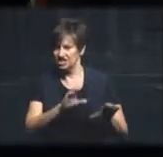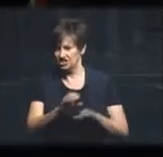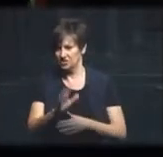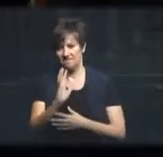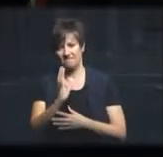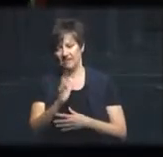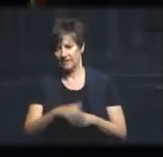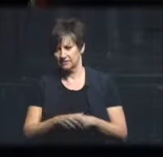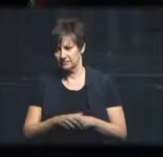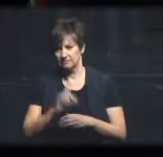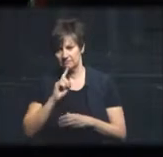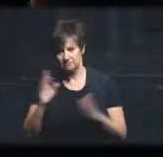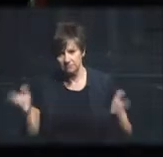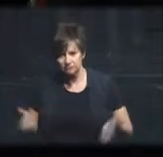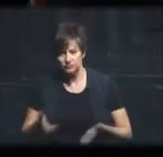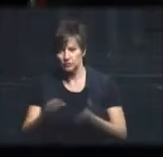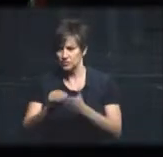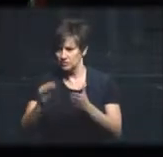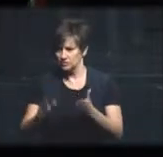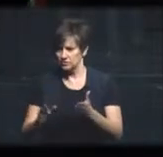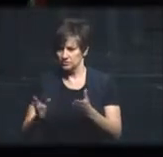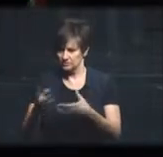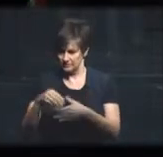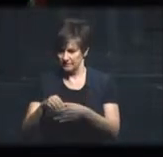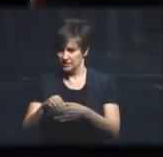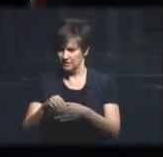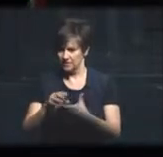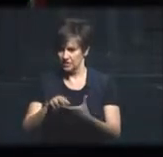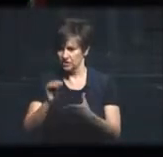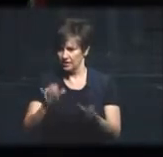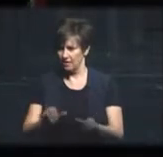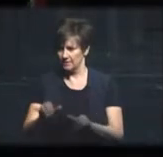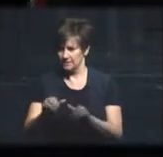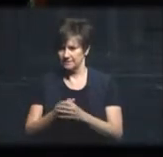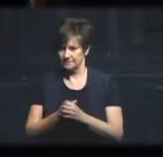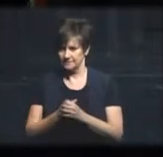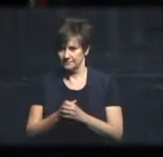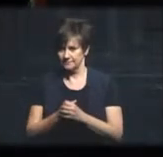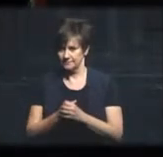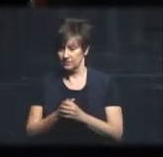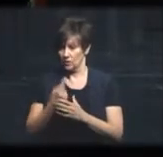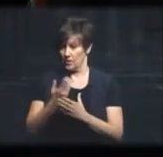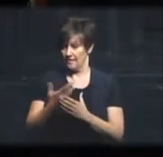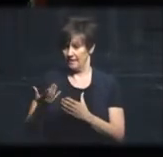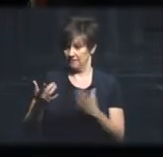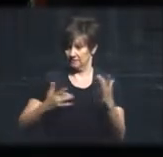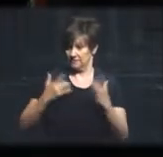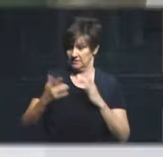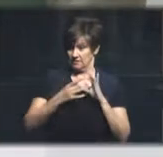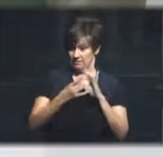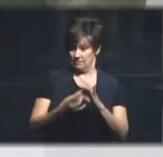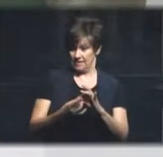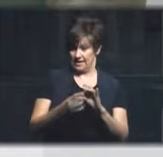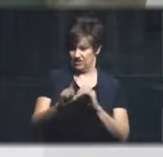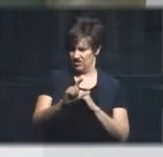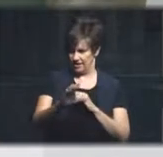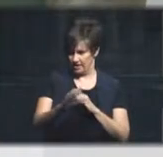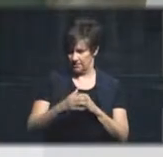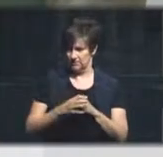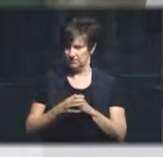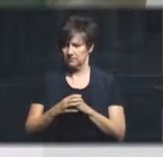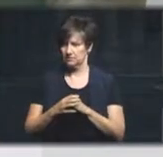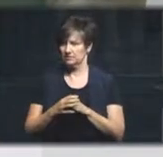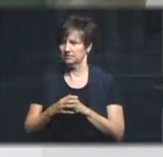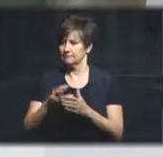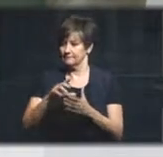really encourage your students to get into the Learning Commons. One of the things that I'm excited about with the Learning Commons especially is